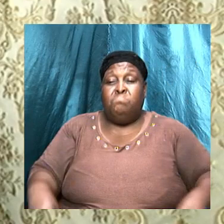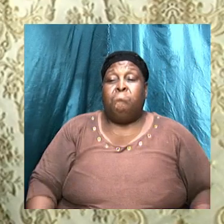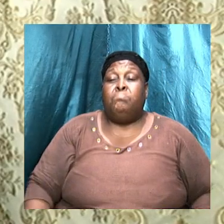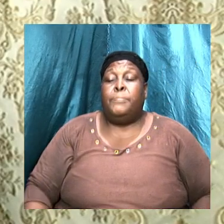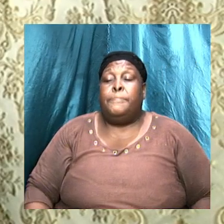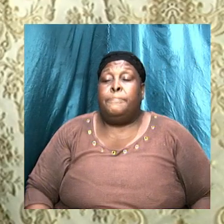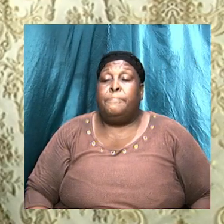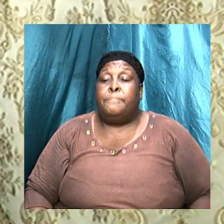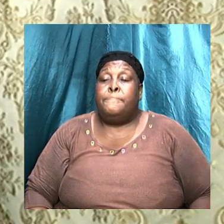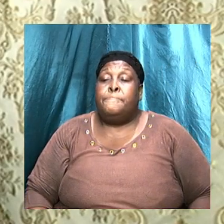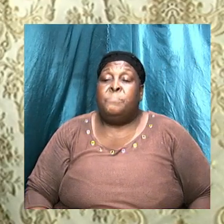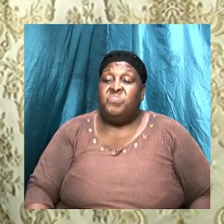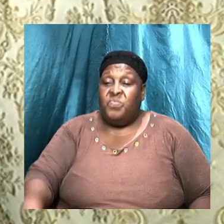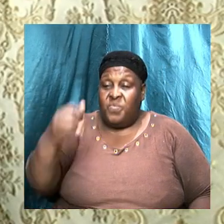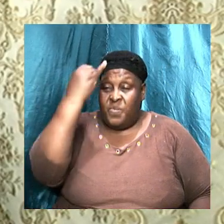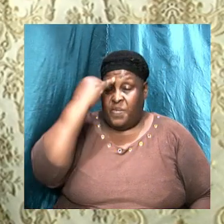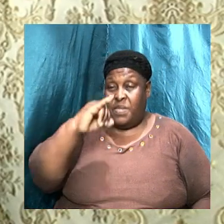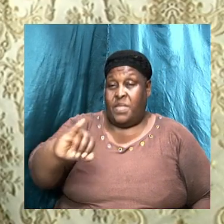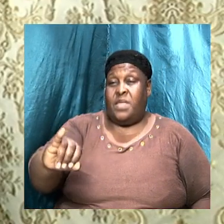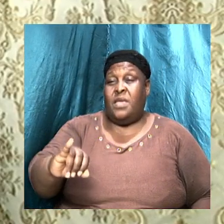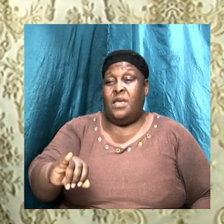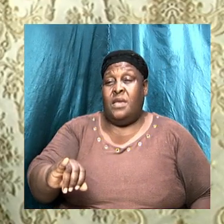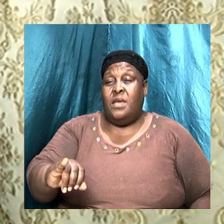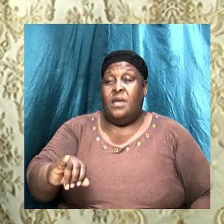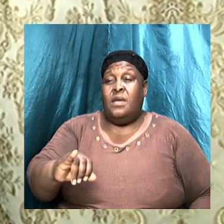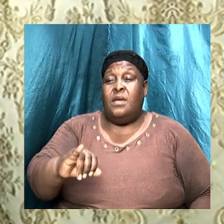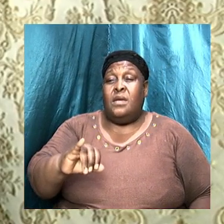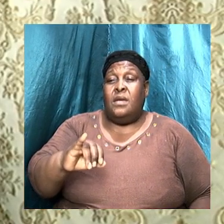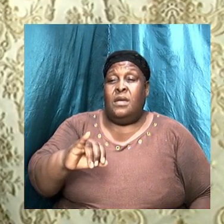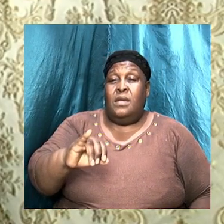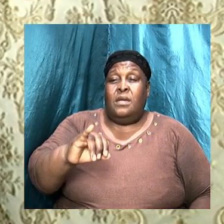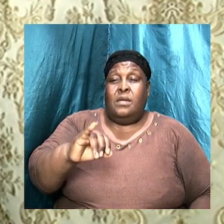also look at Isaiah 61, verse 1.